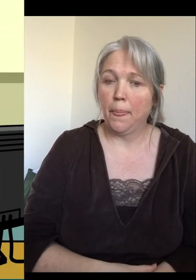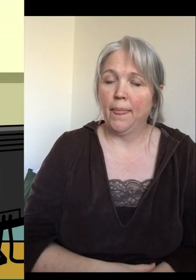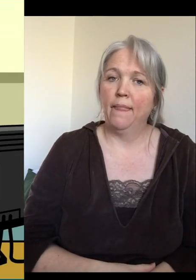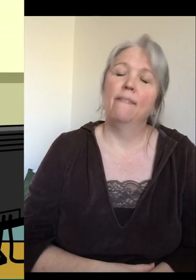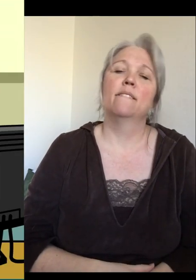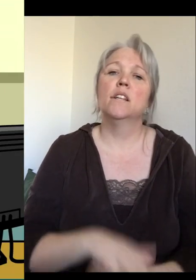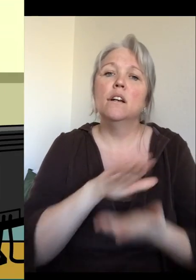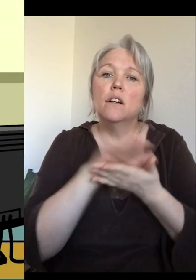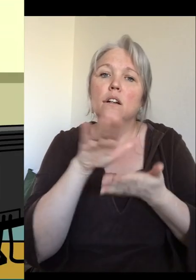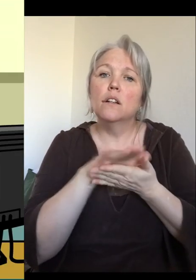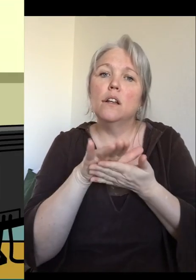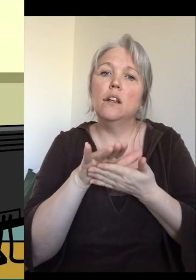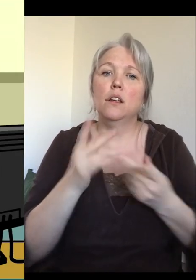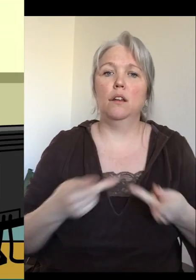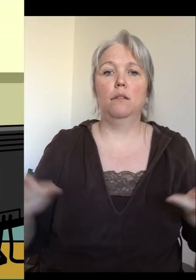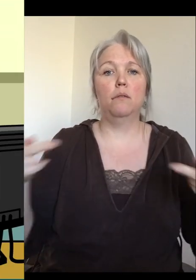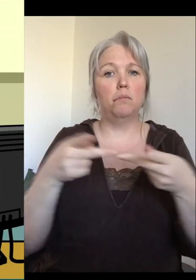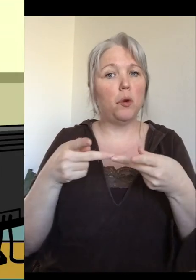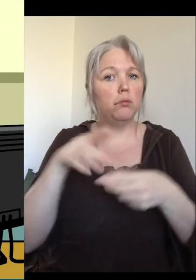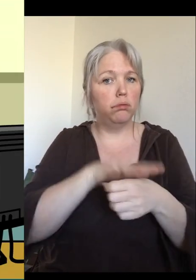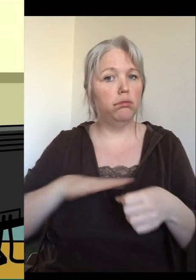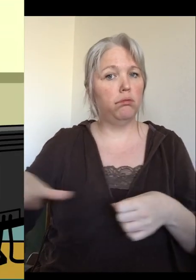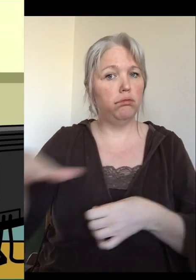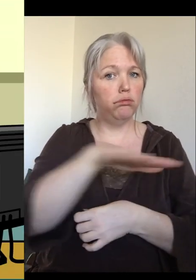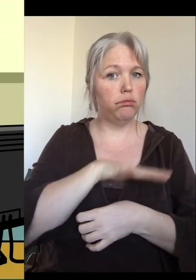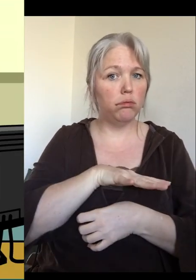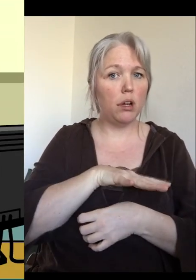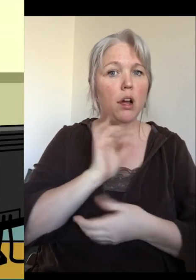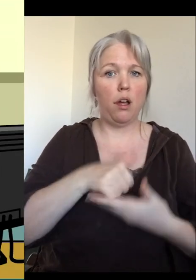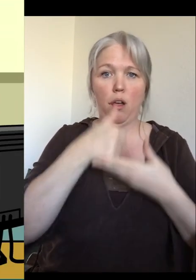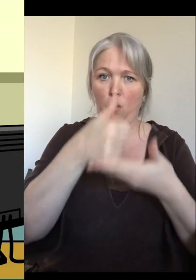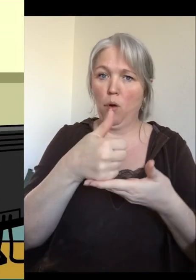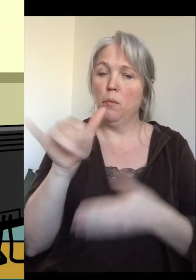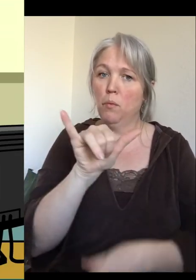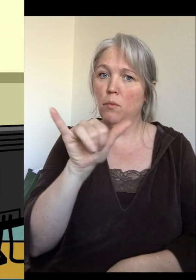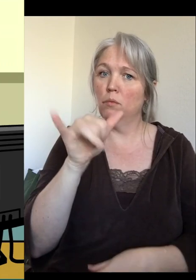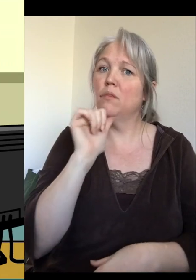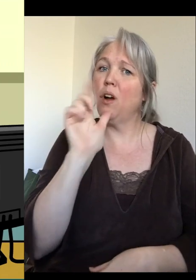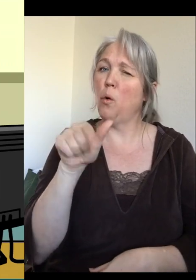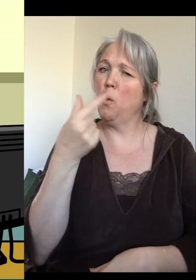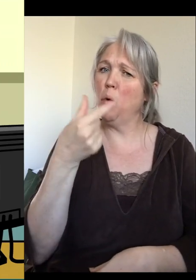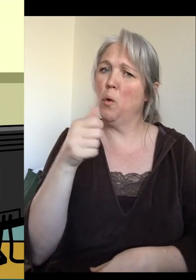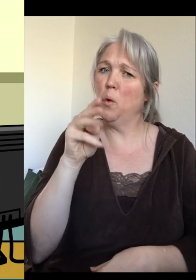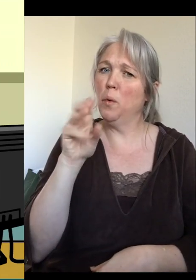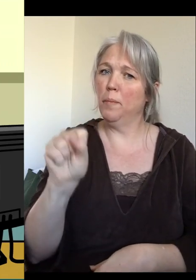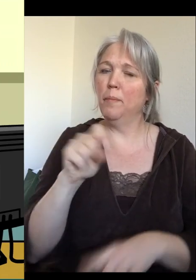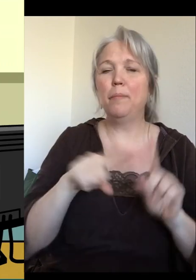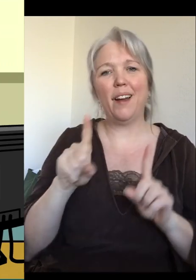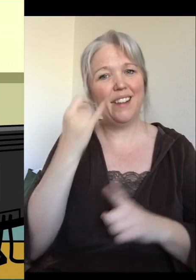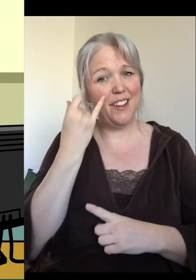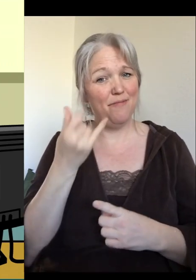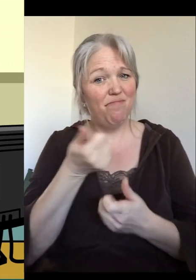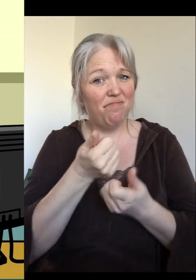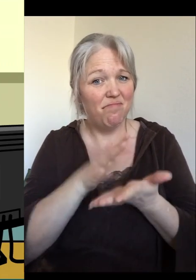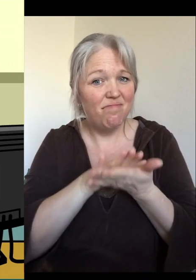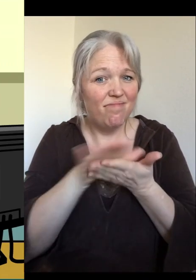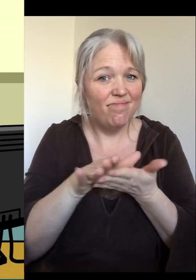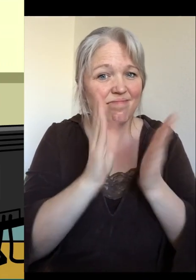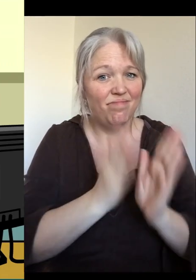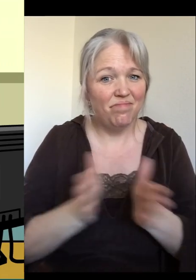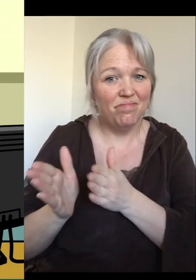Cleaning your personal space helps, too, and not just for germs. Most people feel better when their stuff is neat and organized.